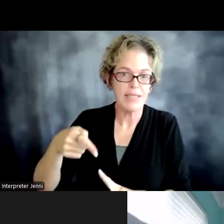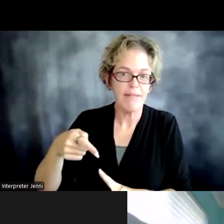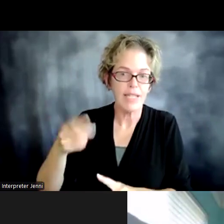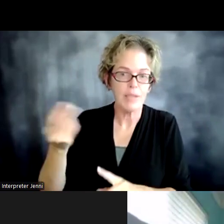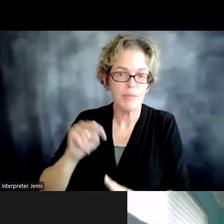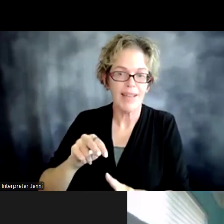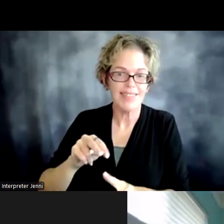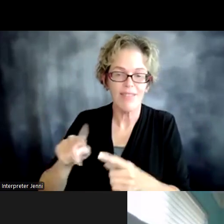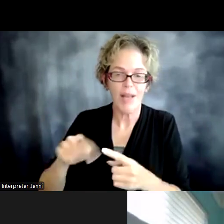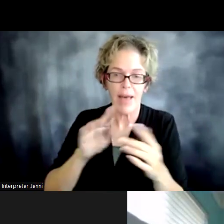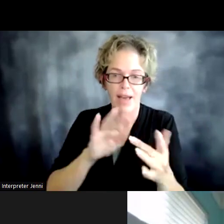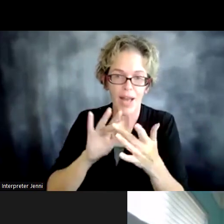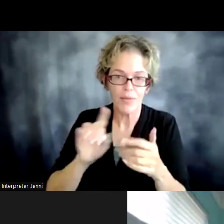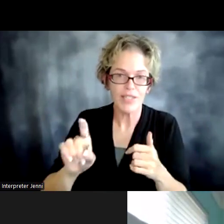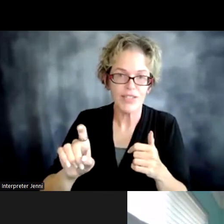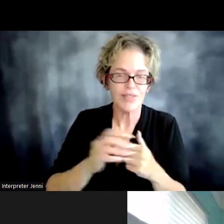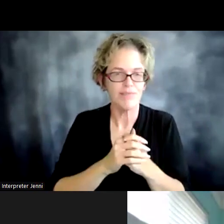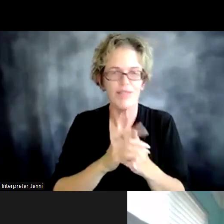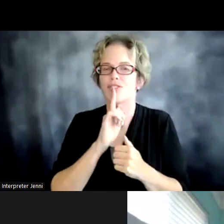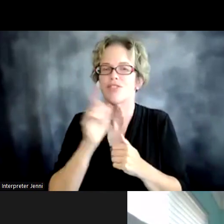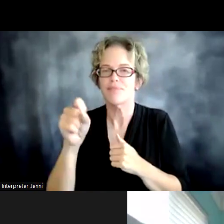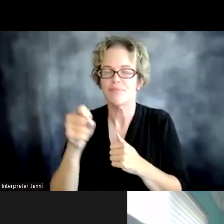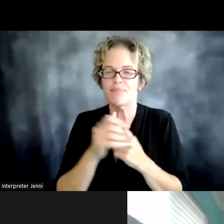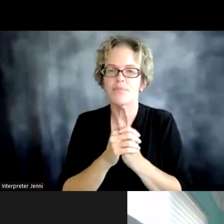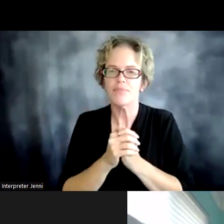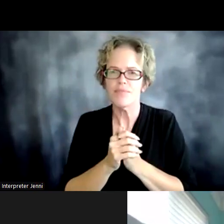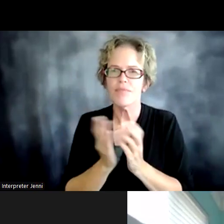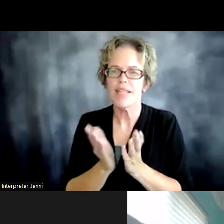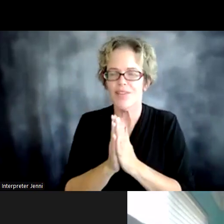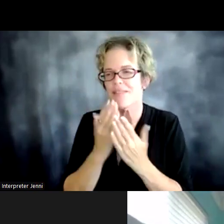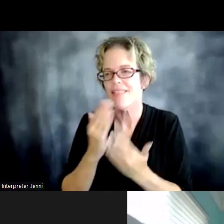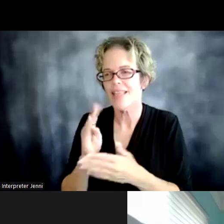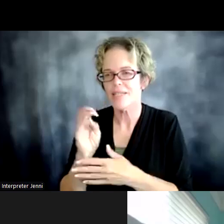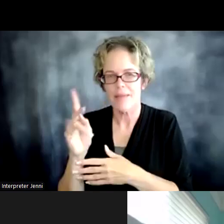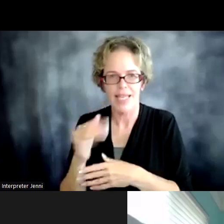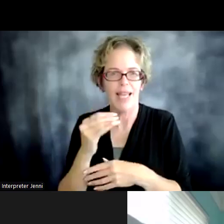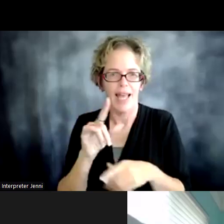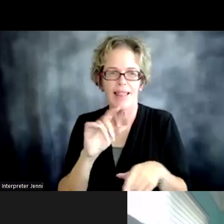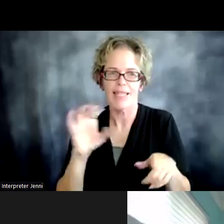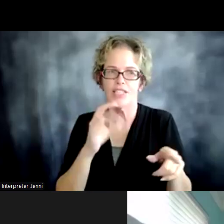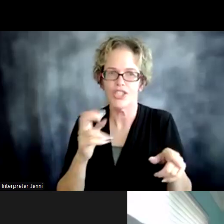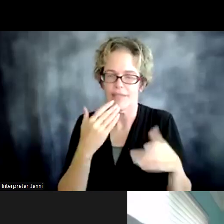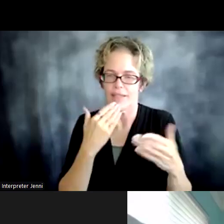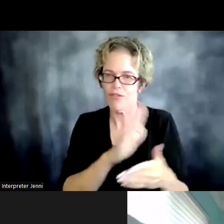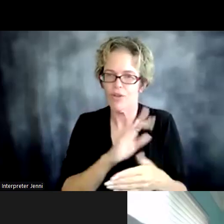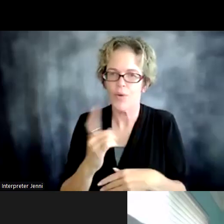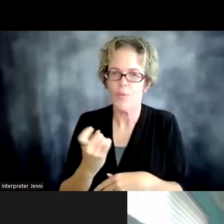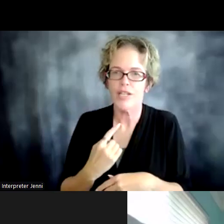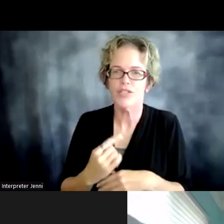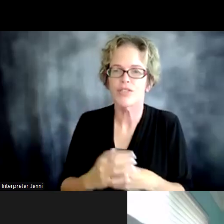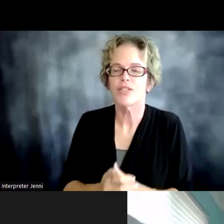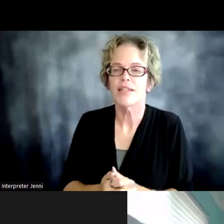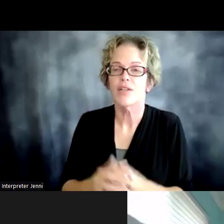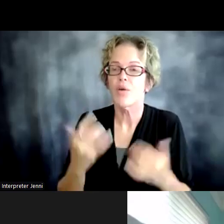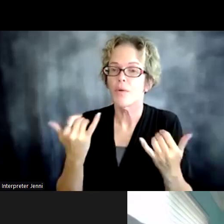perspective about outreach. Sure thing. Thanks, Becky and Lychee, for that question. We are doing